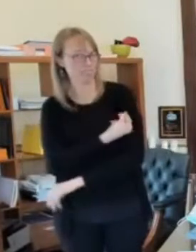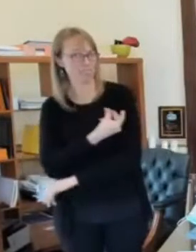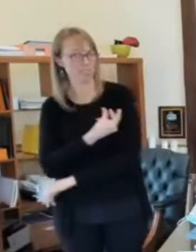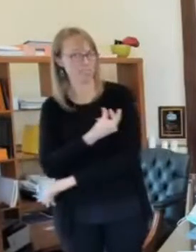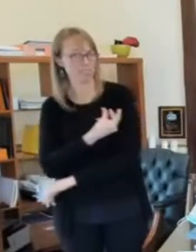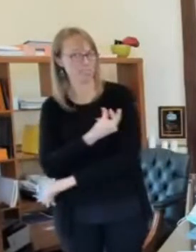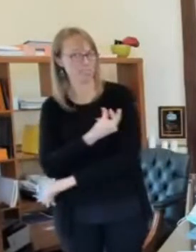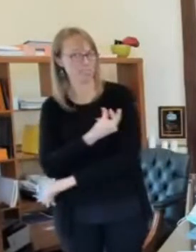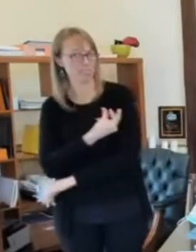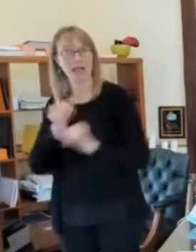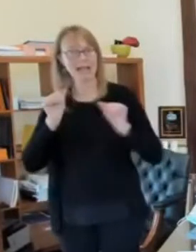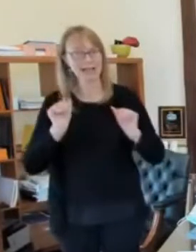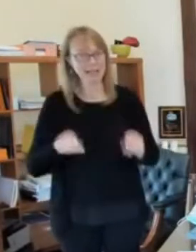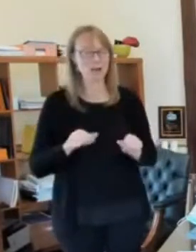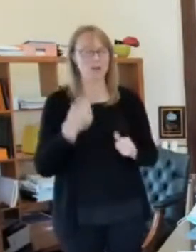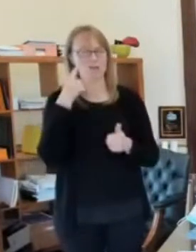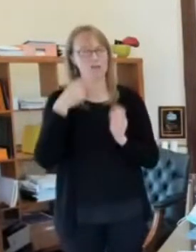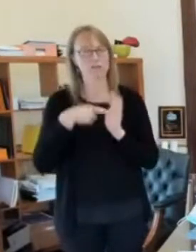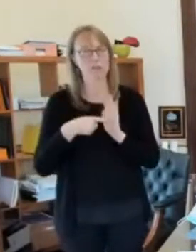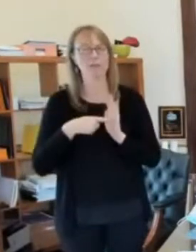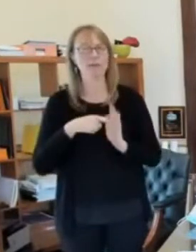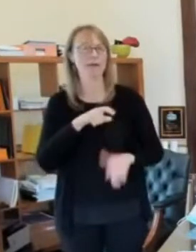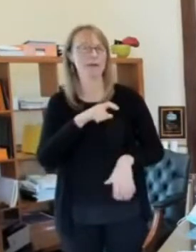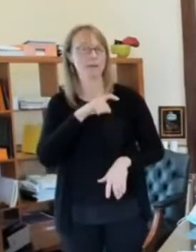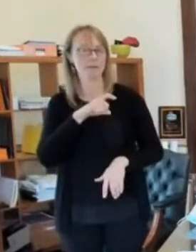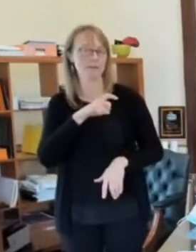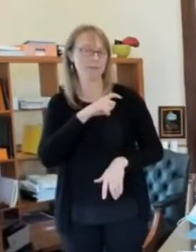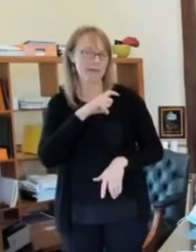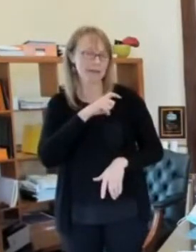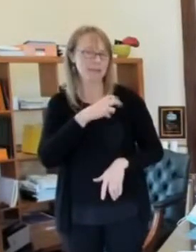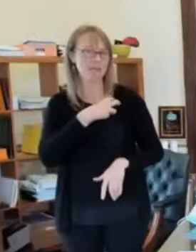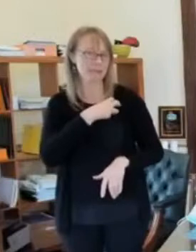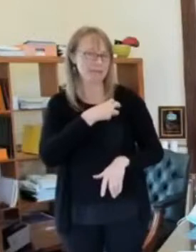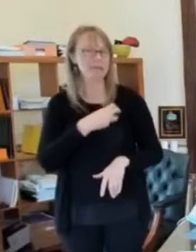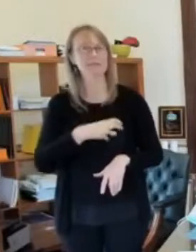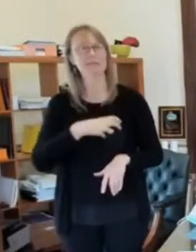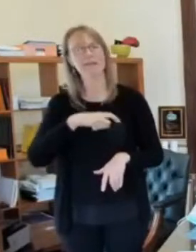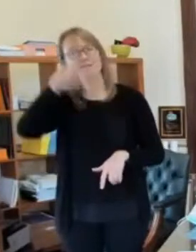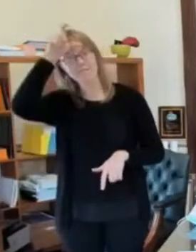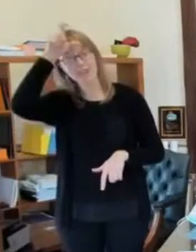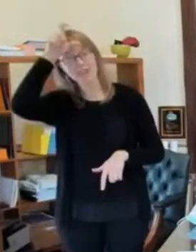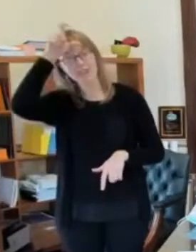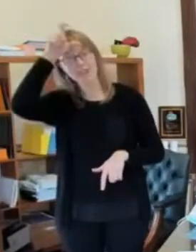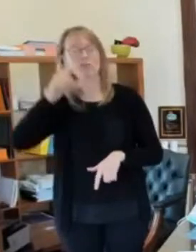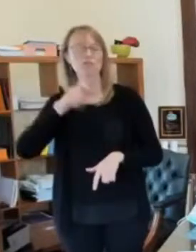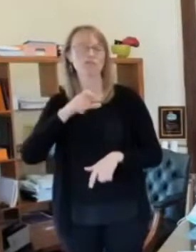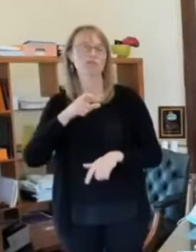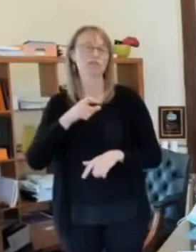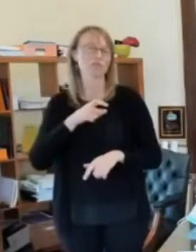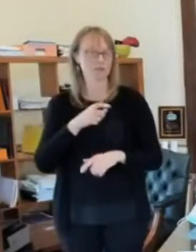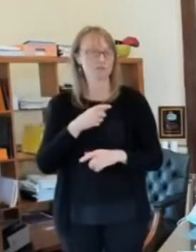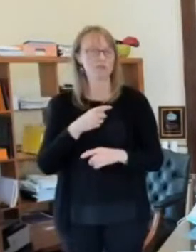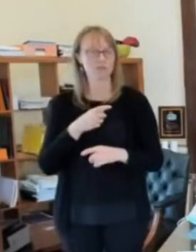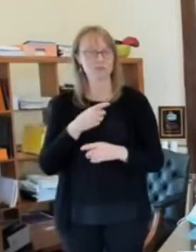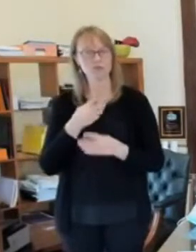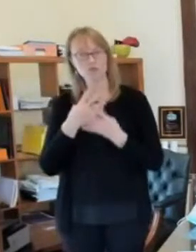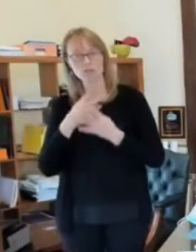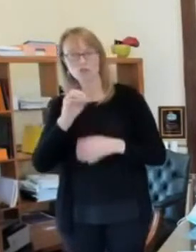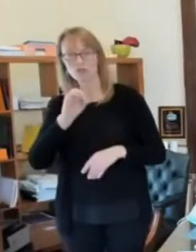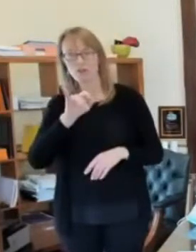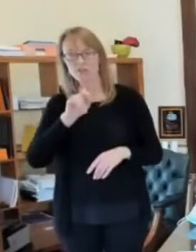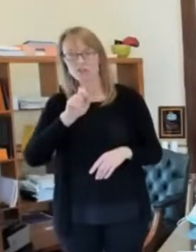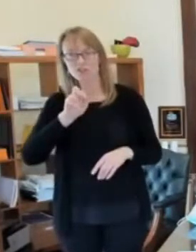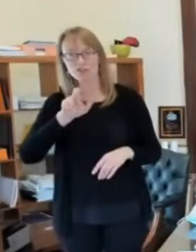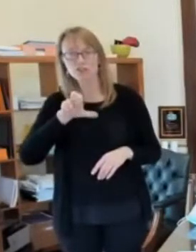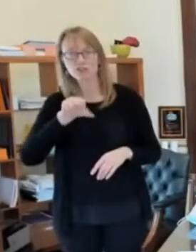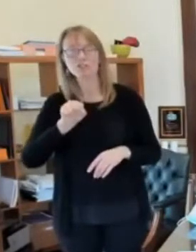and a few more. We are still hopeful. We really thought we might get some this week,